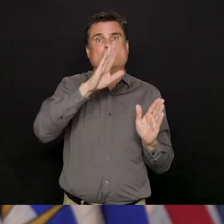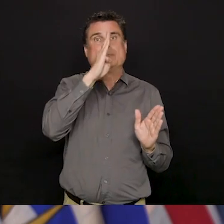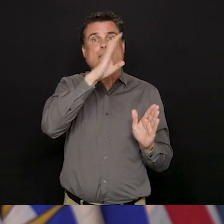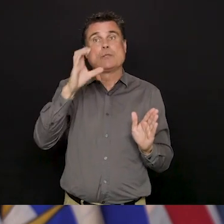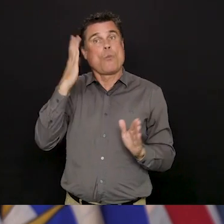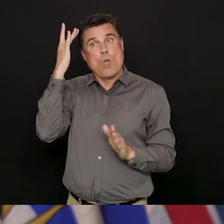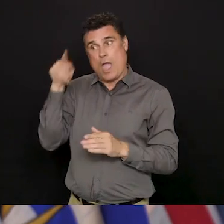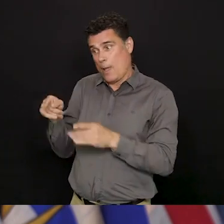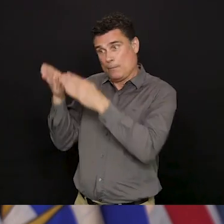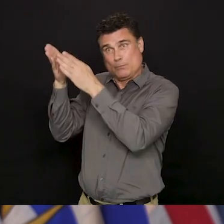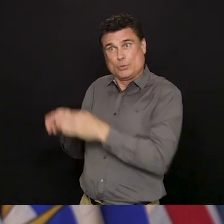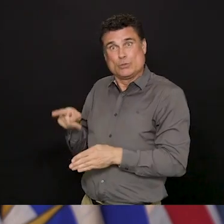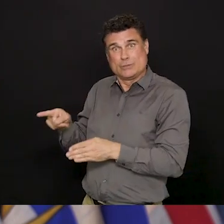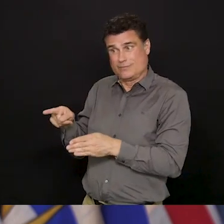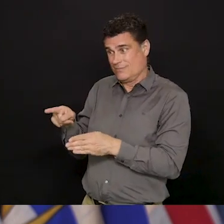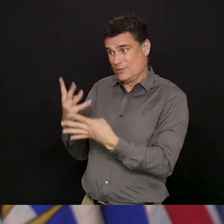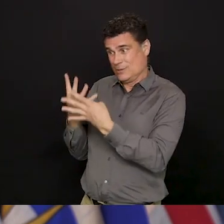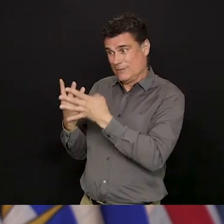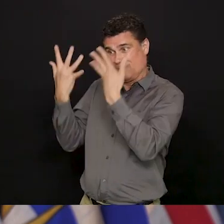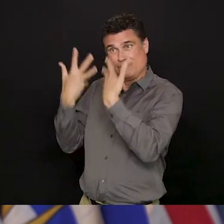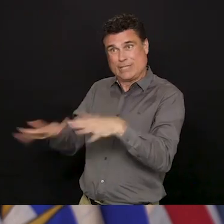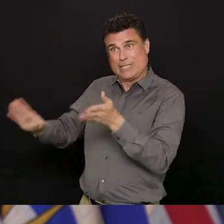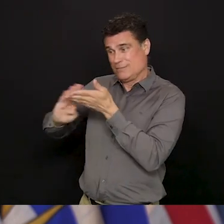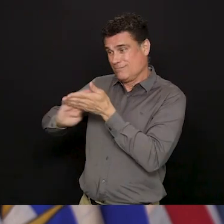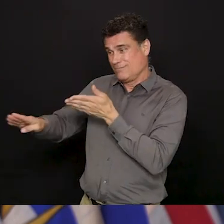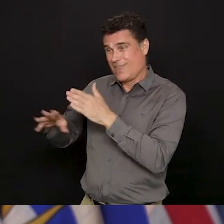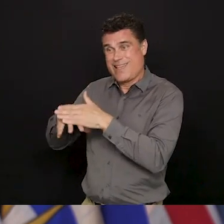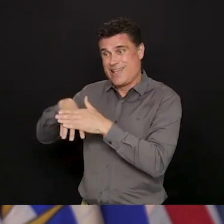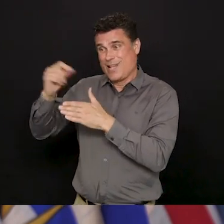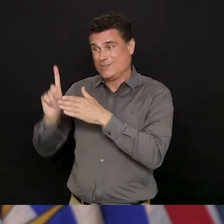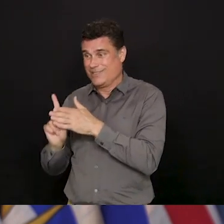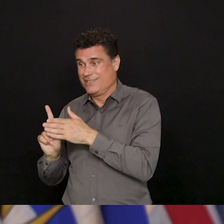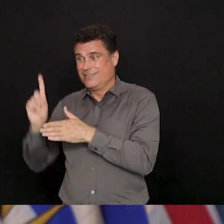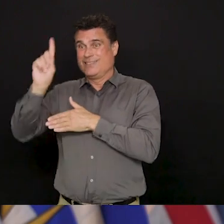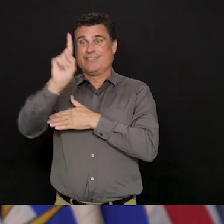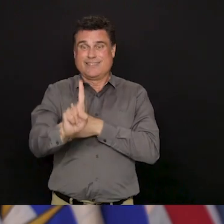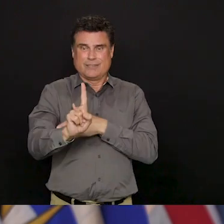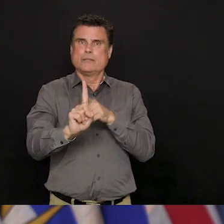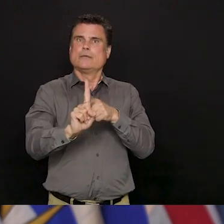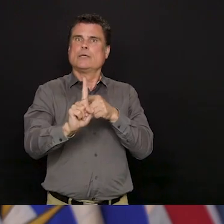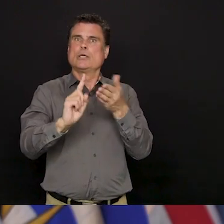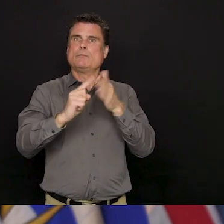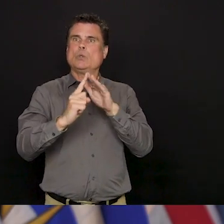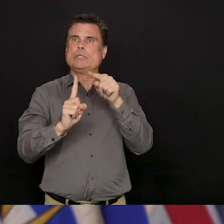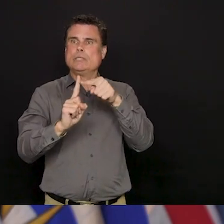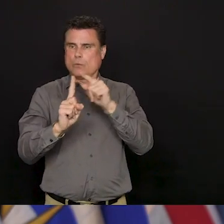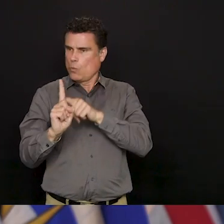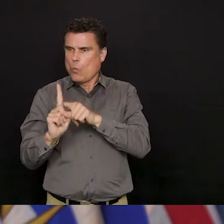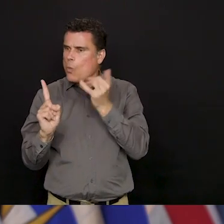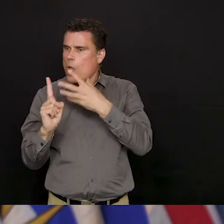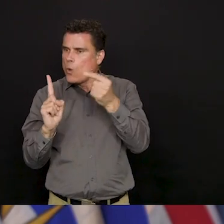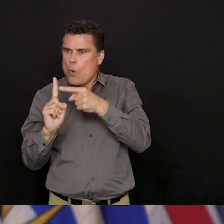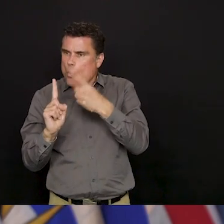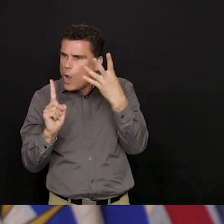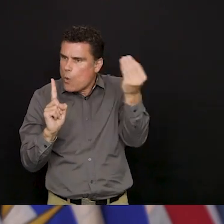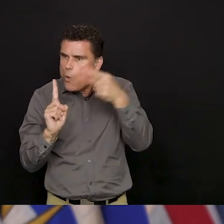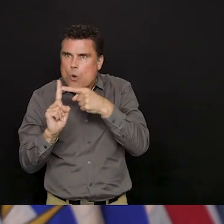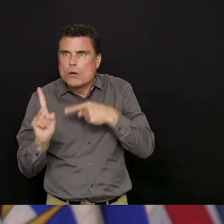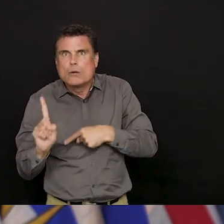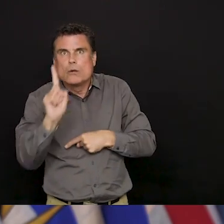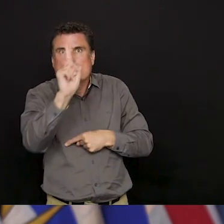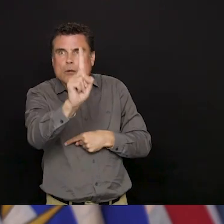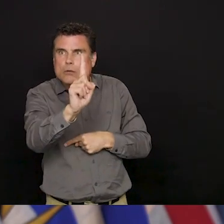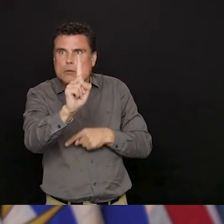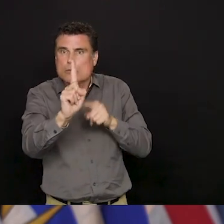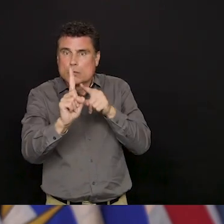making sure we can support them, because as with every outbreak, with every close contact situation,